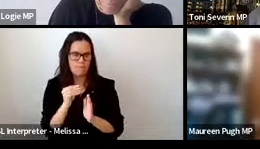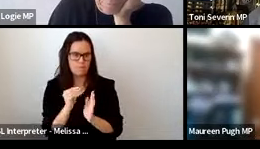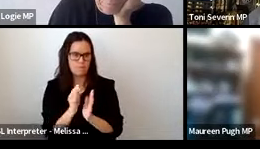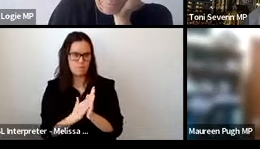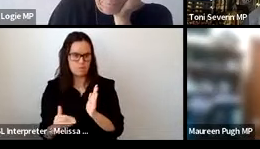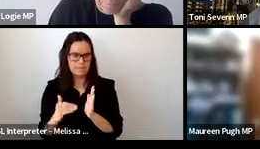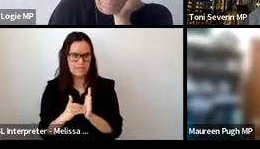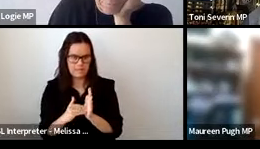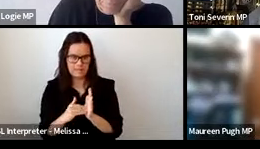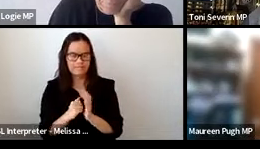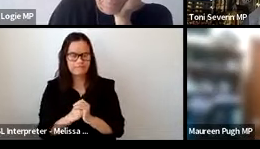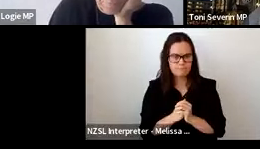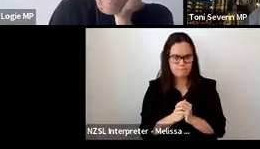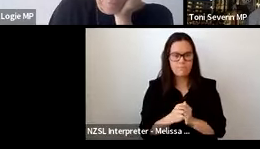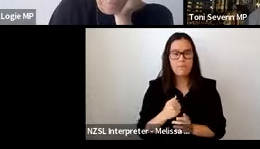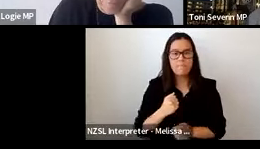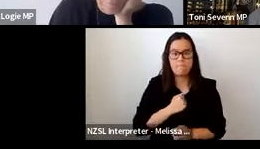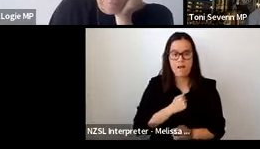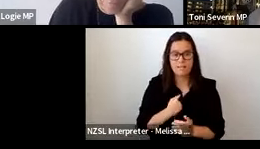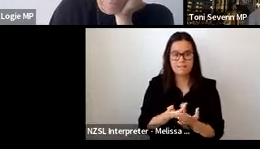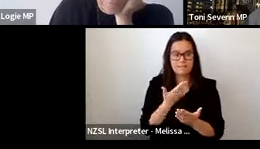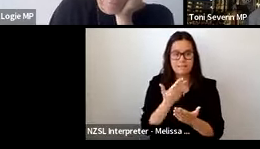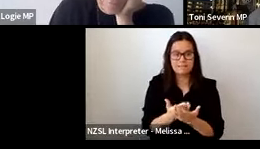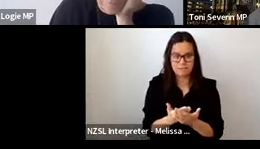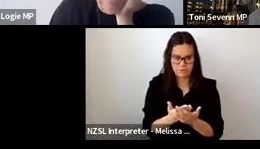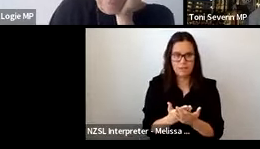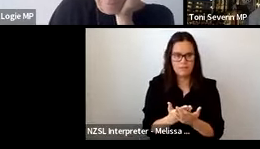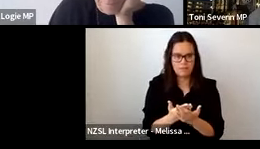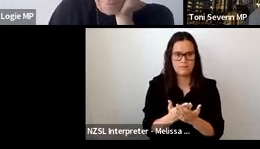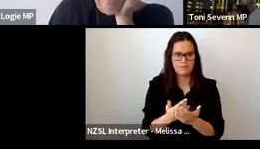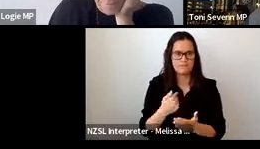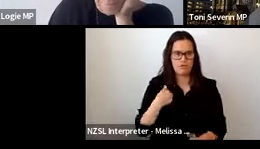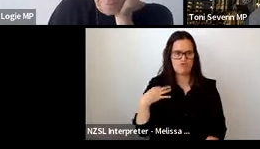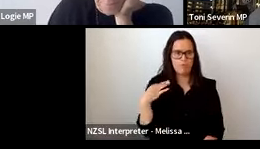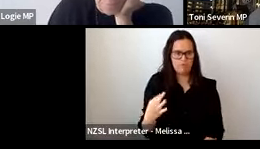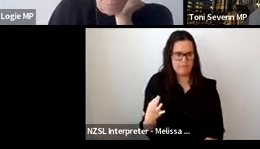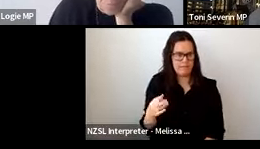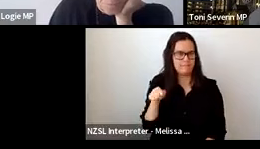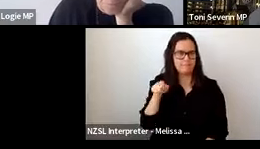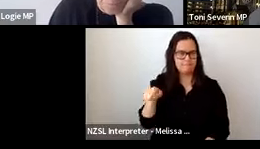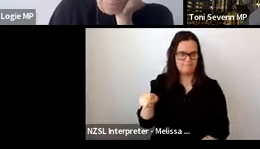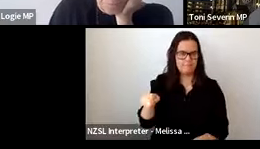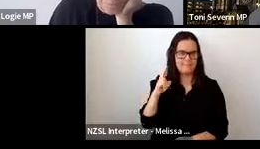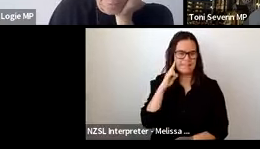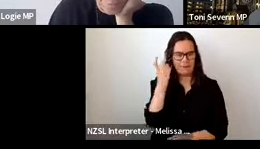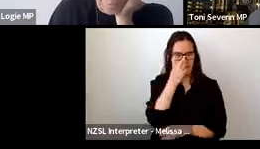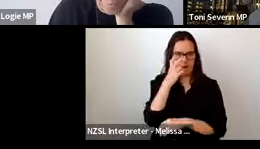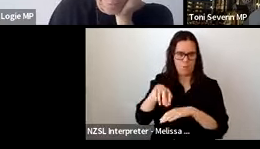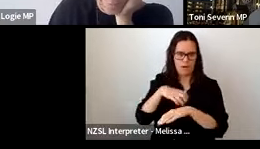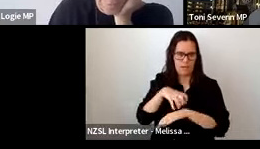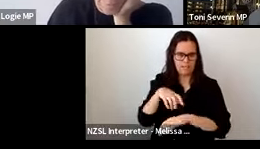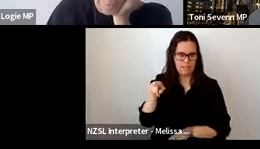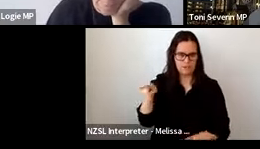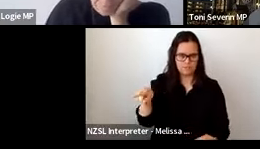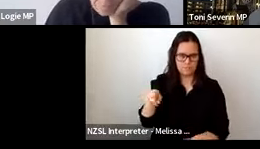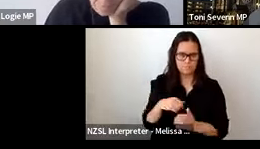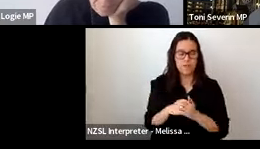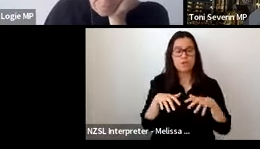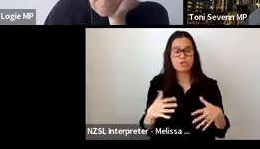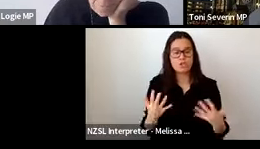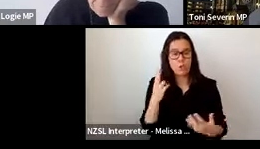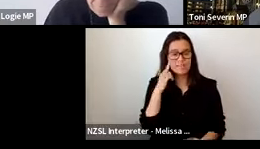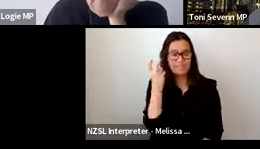Zealand, and I'm making the submission on that organisation's behalf. And the basis of the